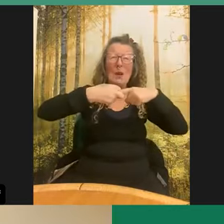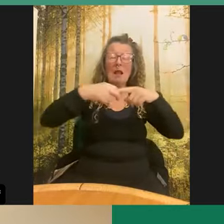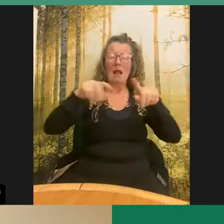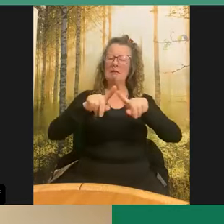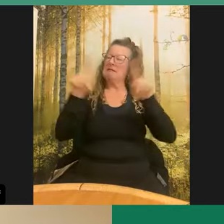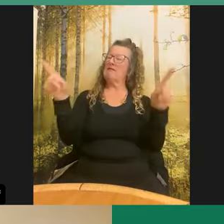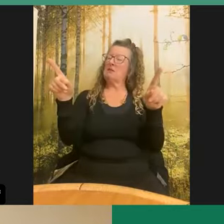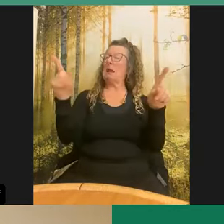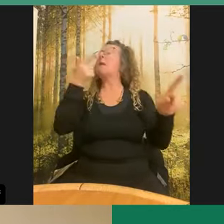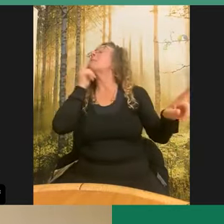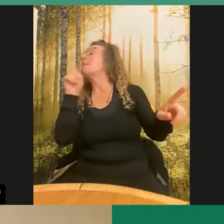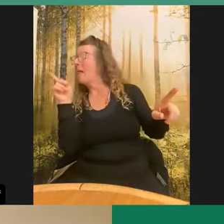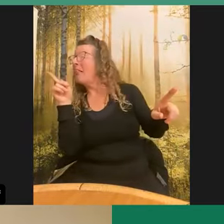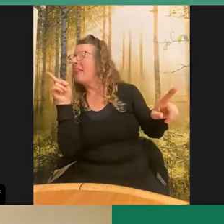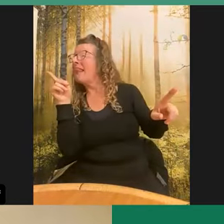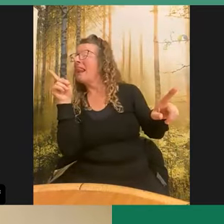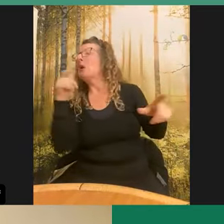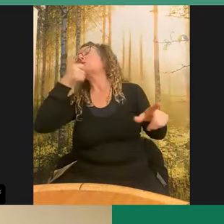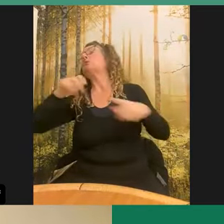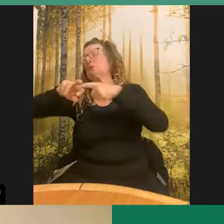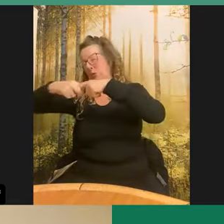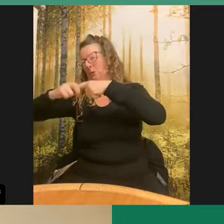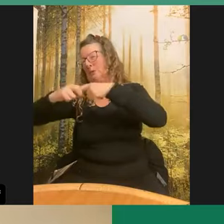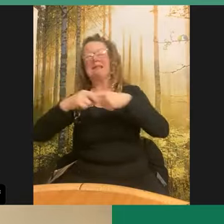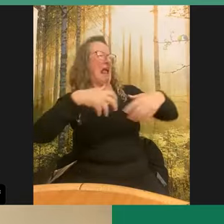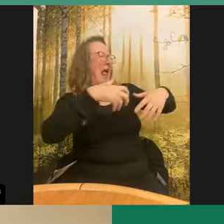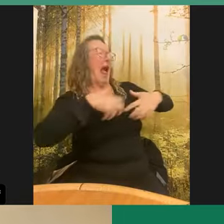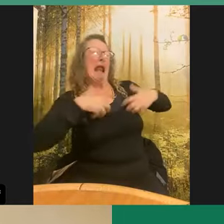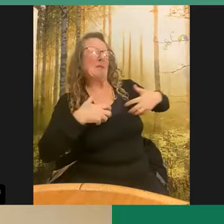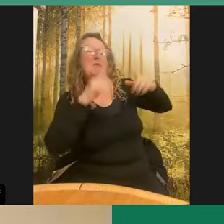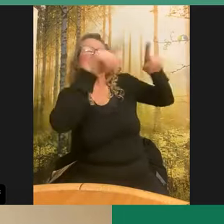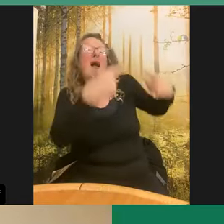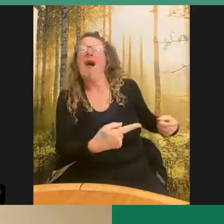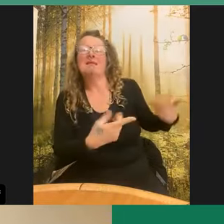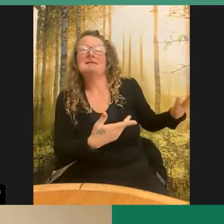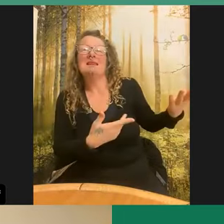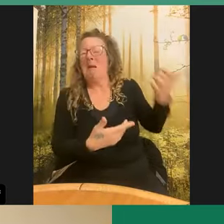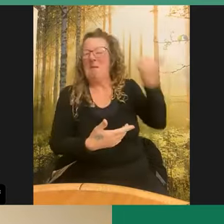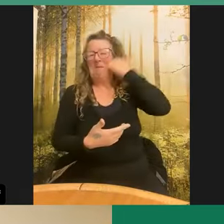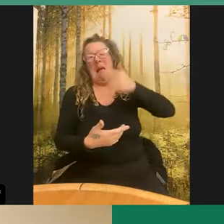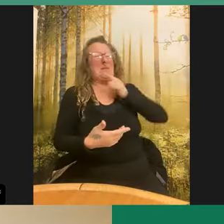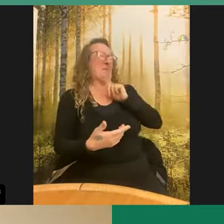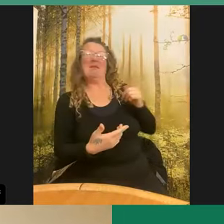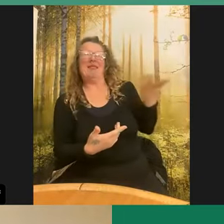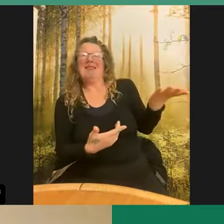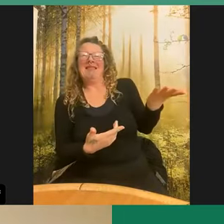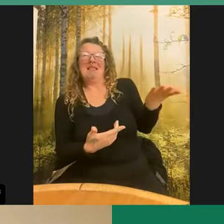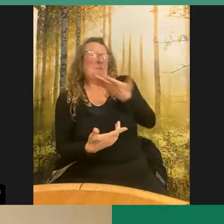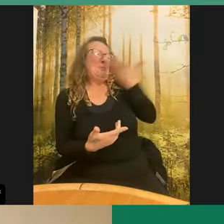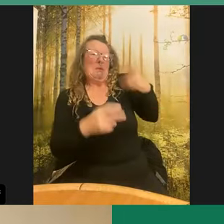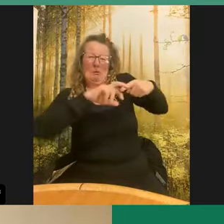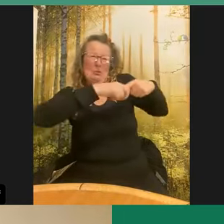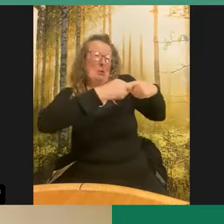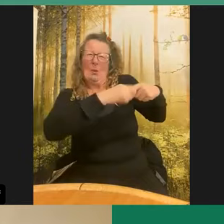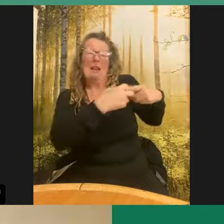you know, people use tools and animals can't. And so there's this sense of like, you know, Black people not being having tools or not creating these